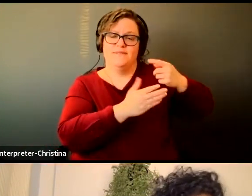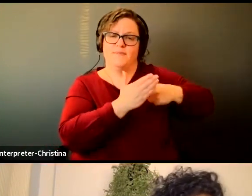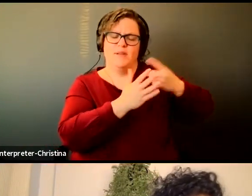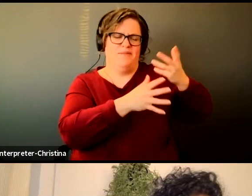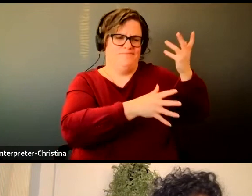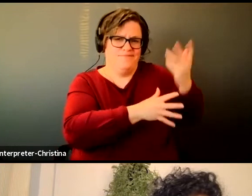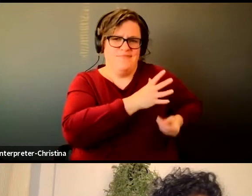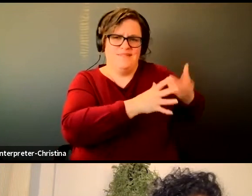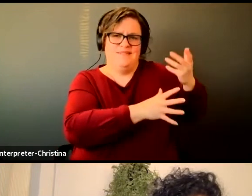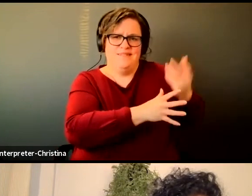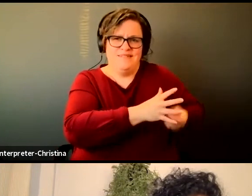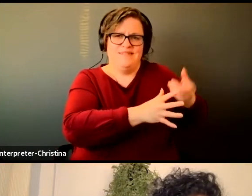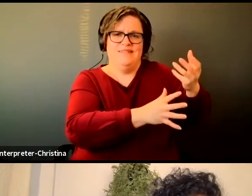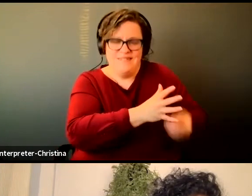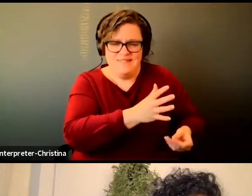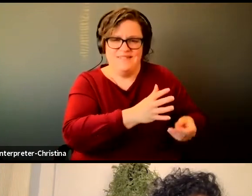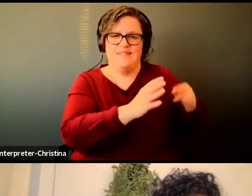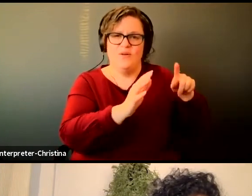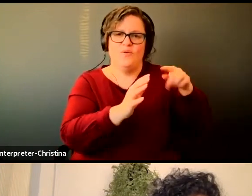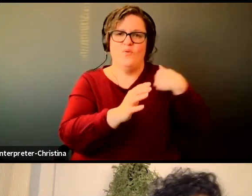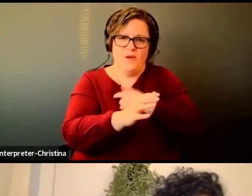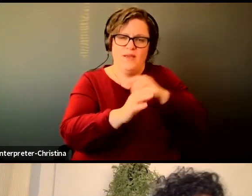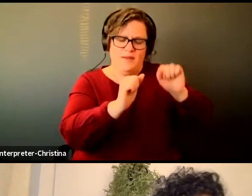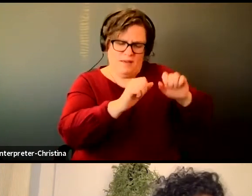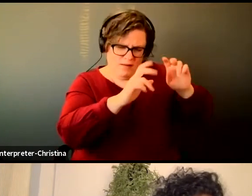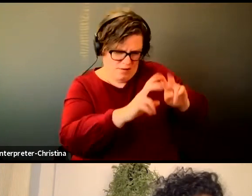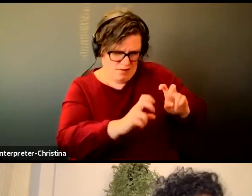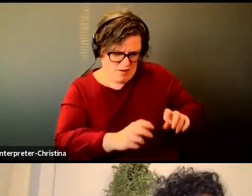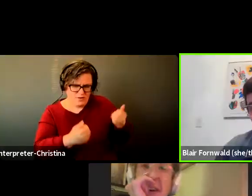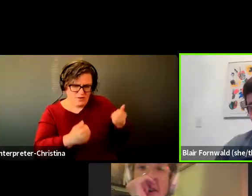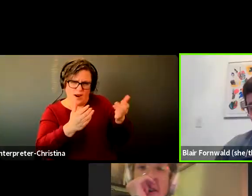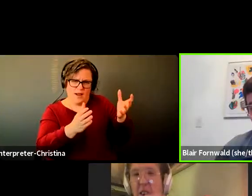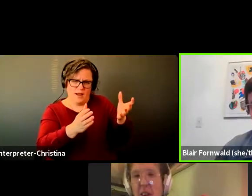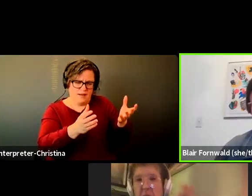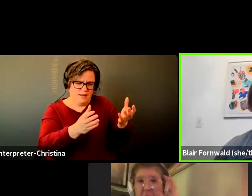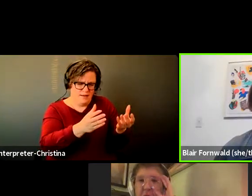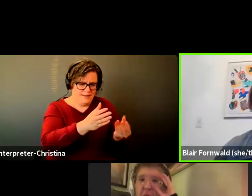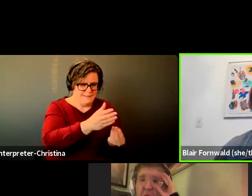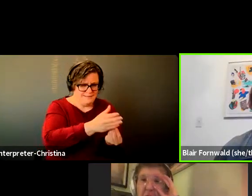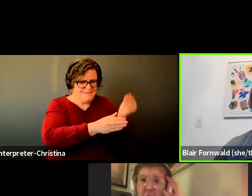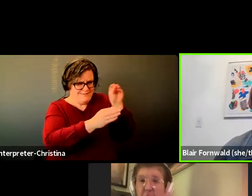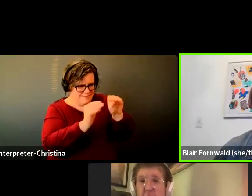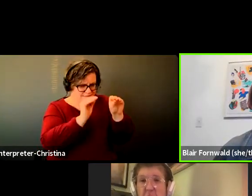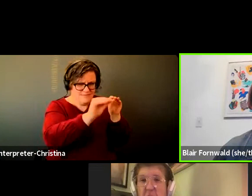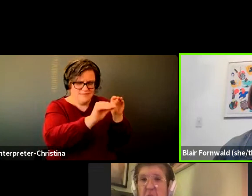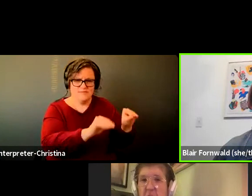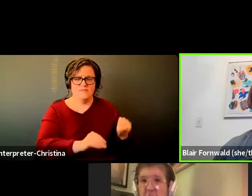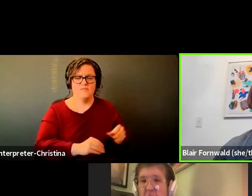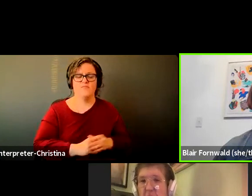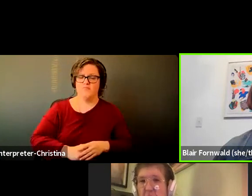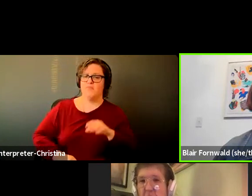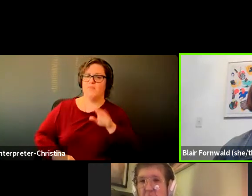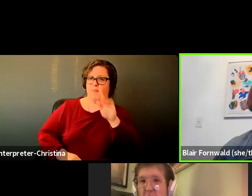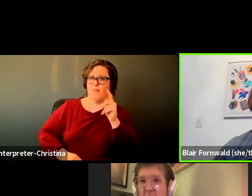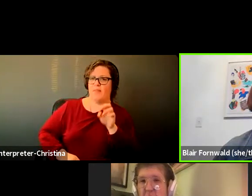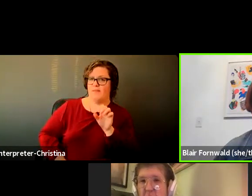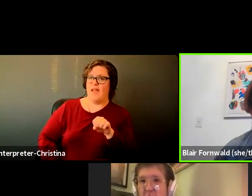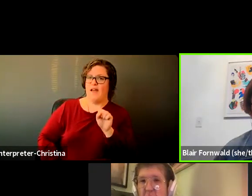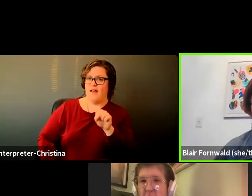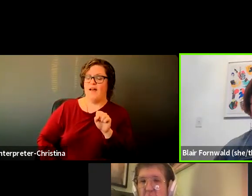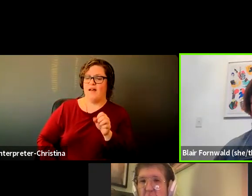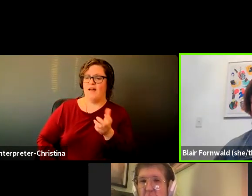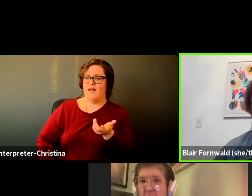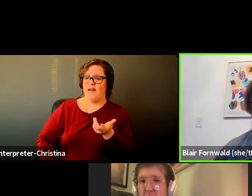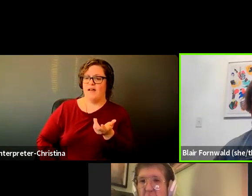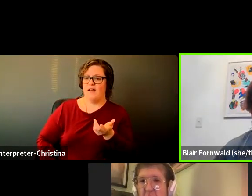For sure. Yeah, I just think it kind of opens it up to maybe like a history that, you know,